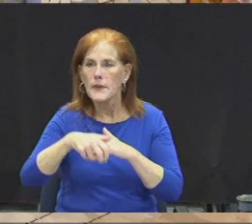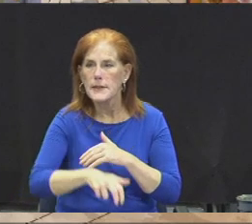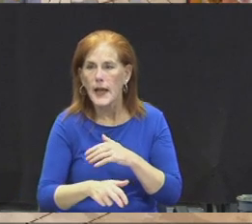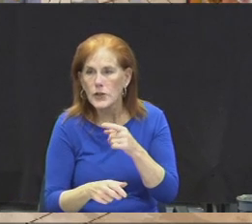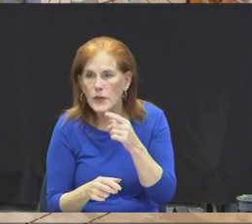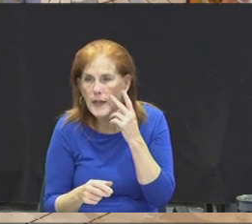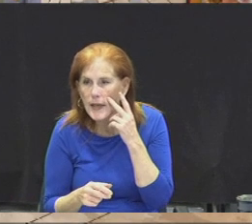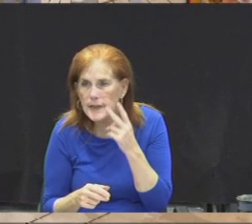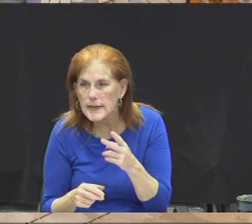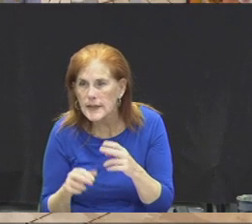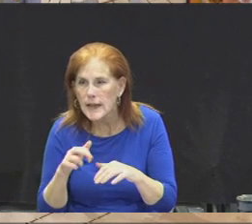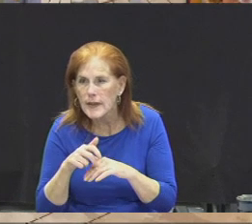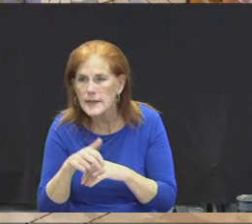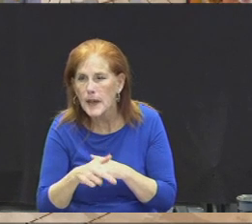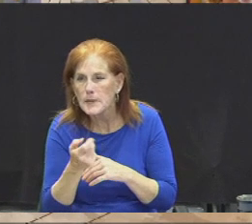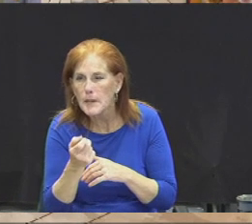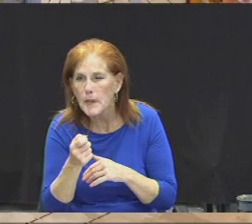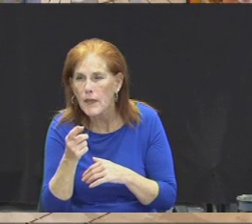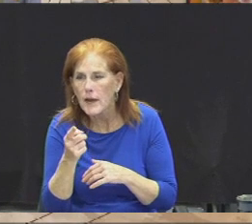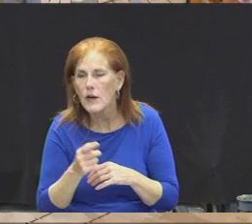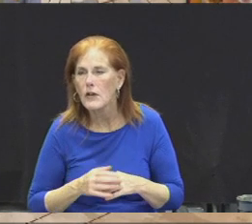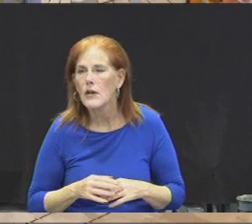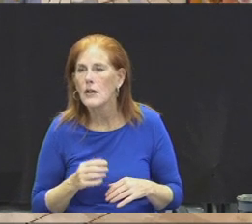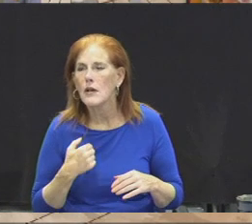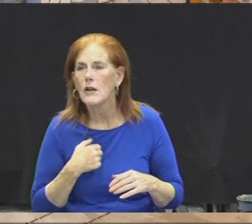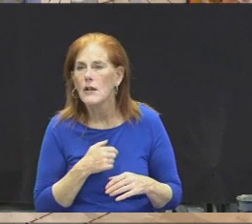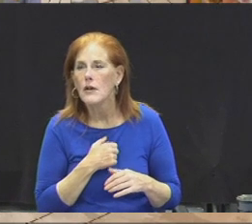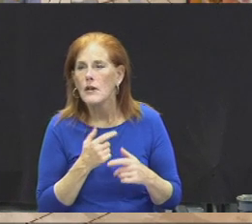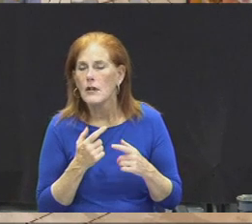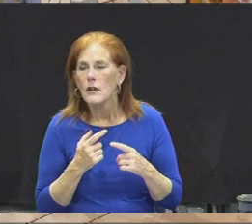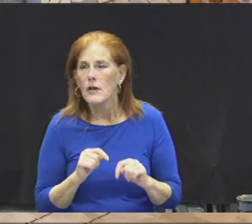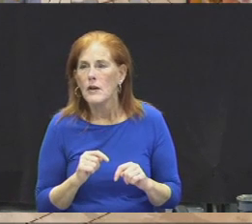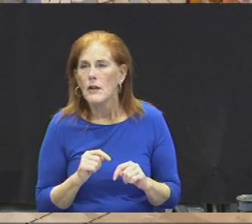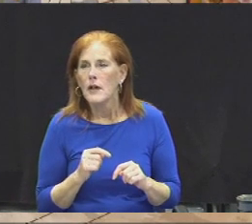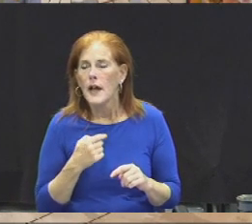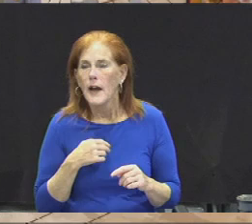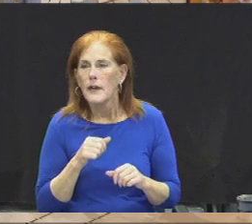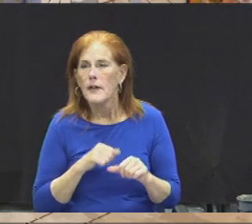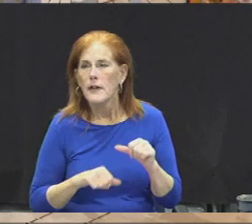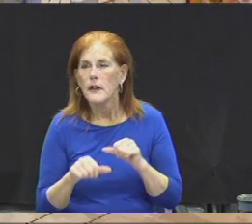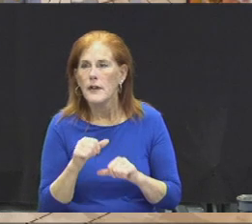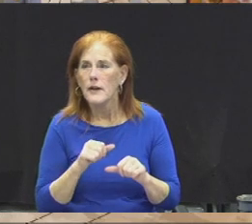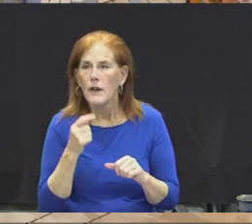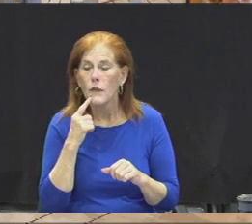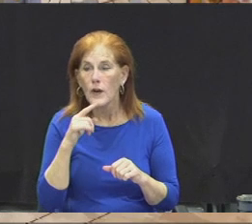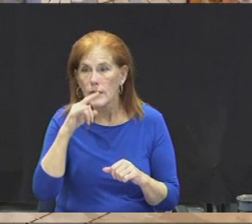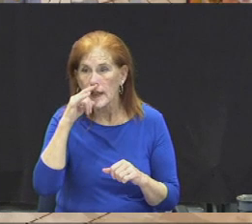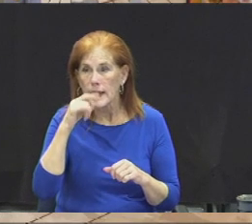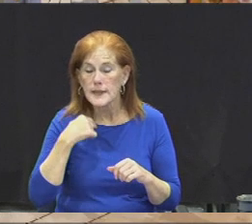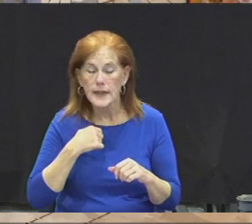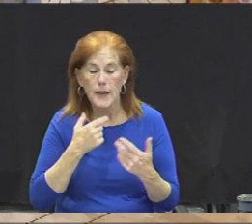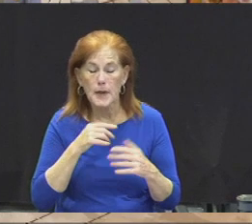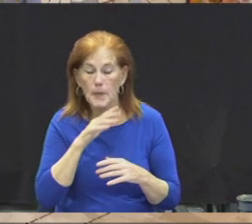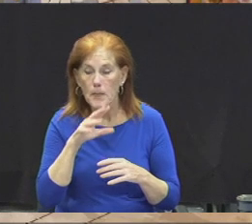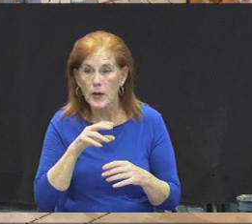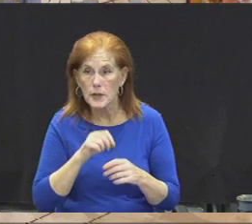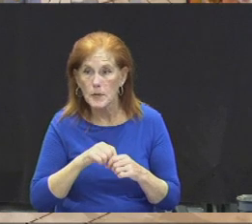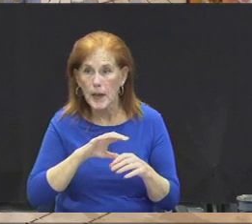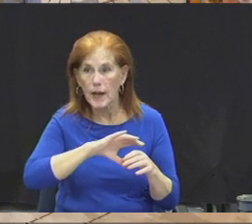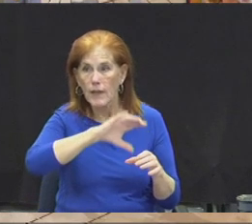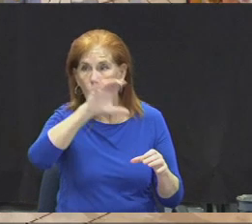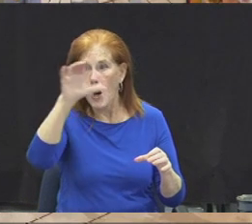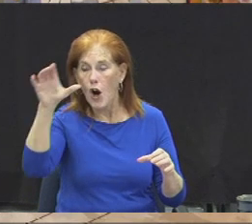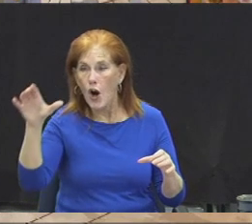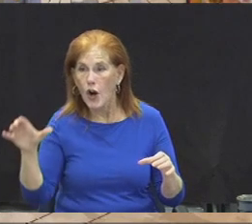steps down here. We've even tried to bake some kind of interaction for even if kids can't participate, say, in the use of the